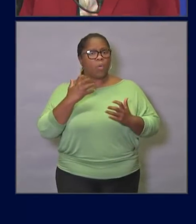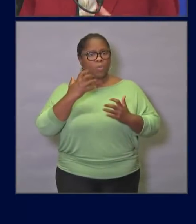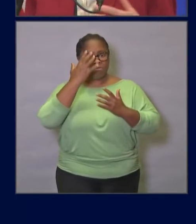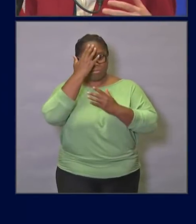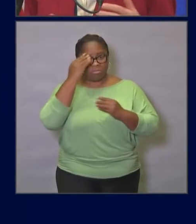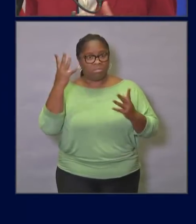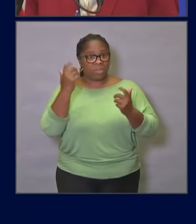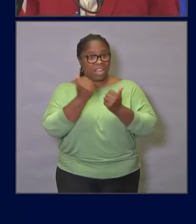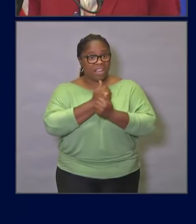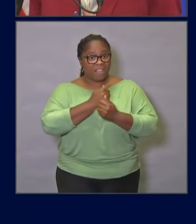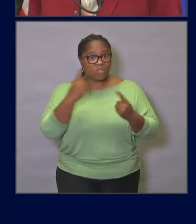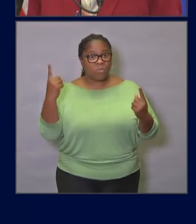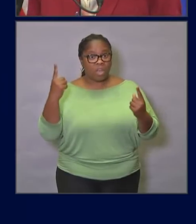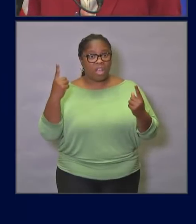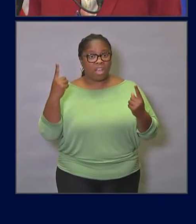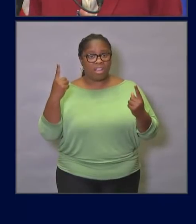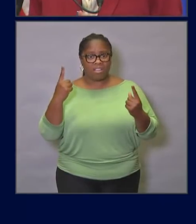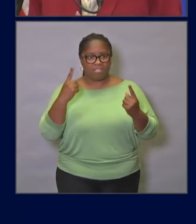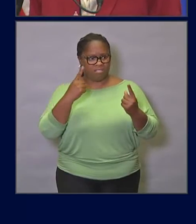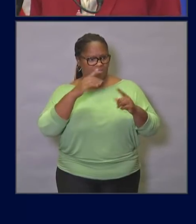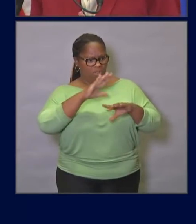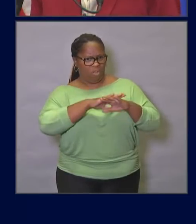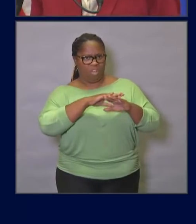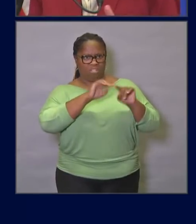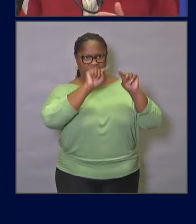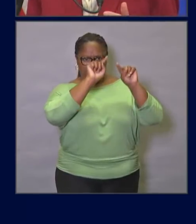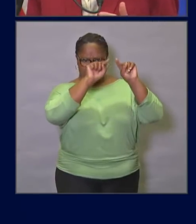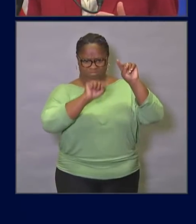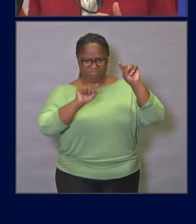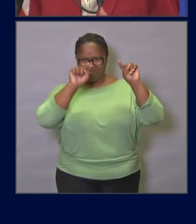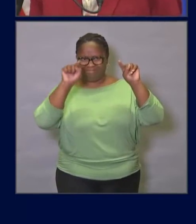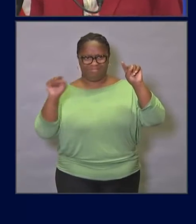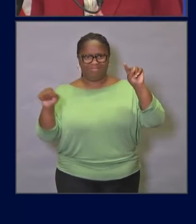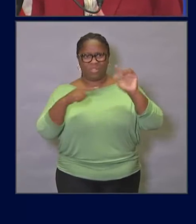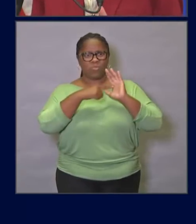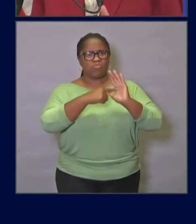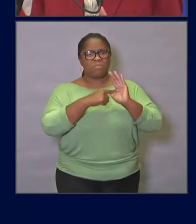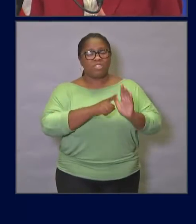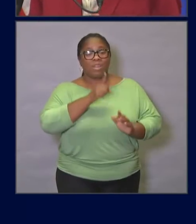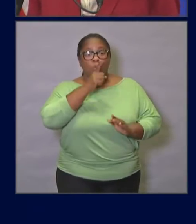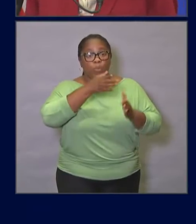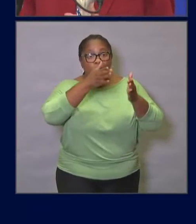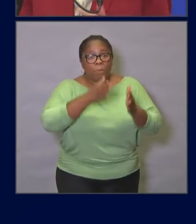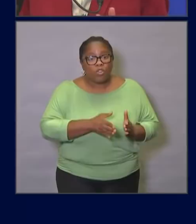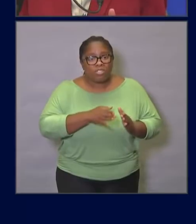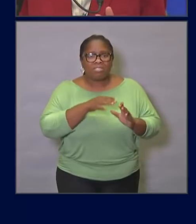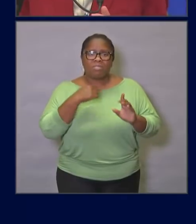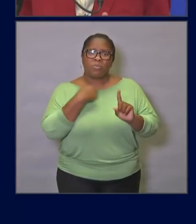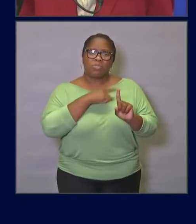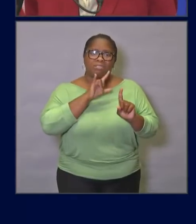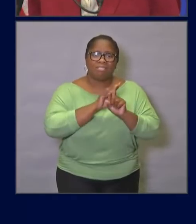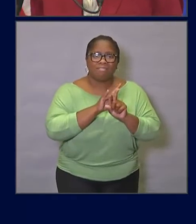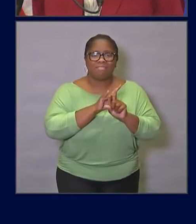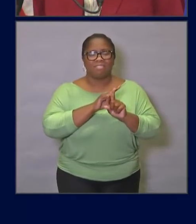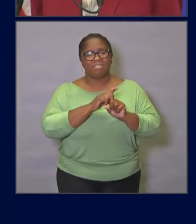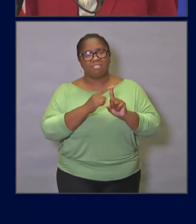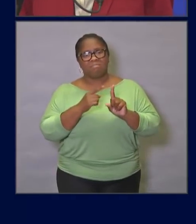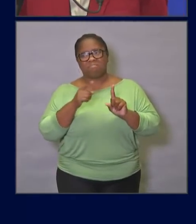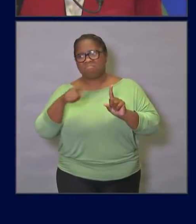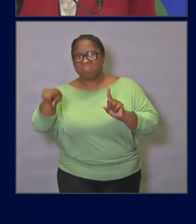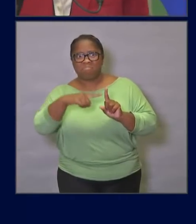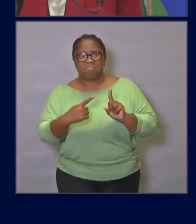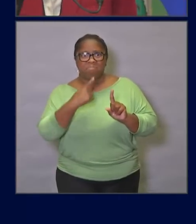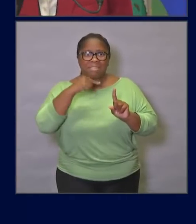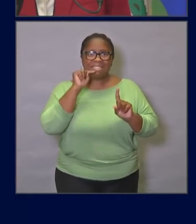every one of the data points that's on this table represents a real person who is loved and who's missed dearly. And it